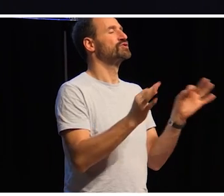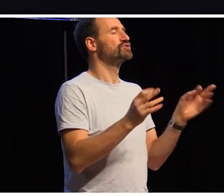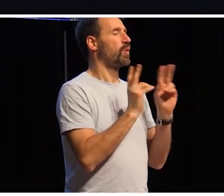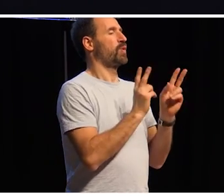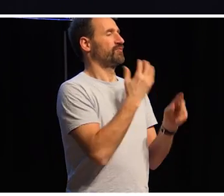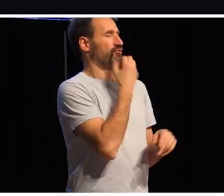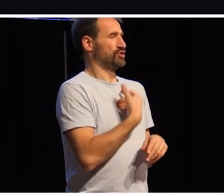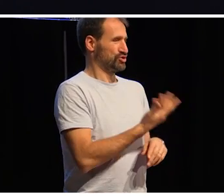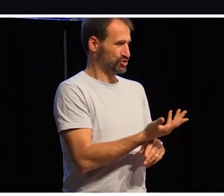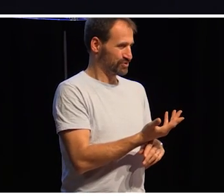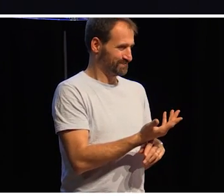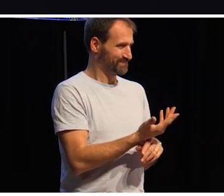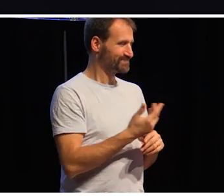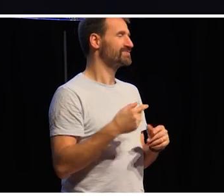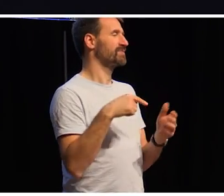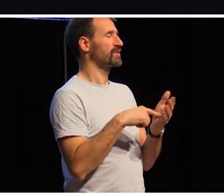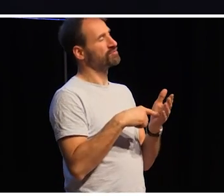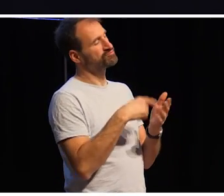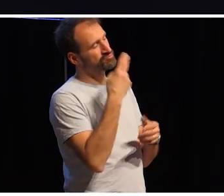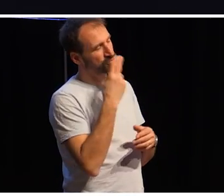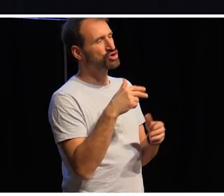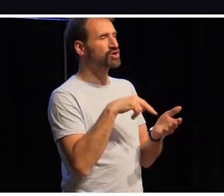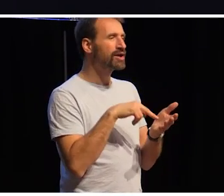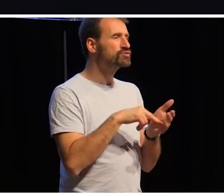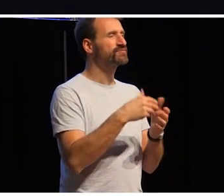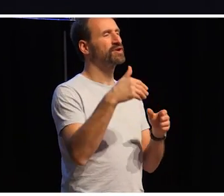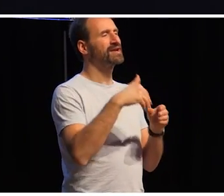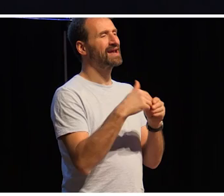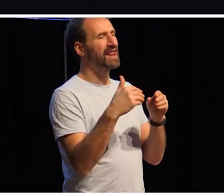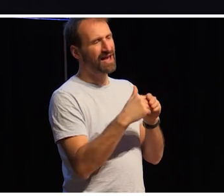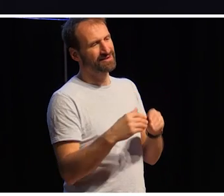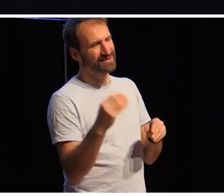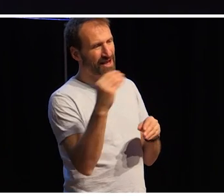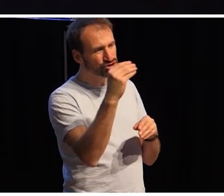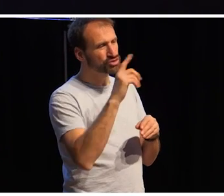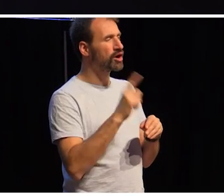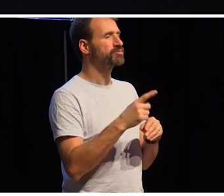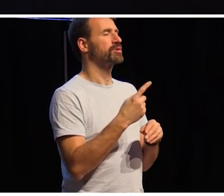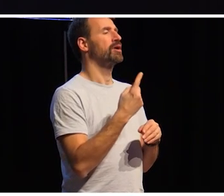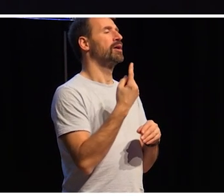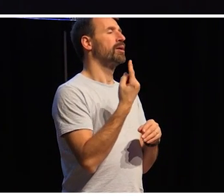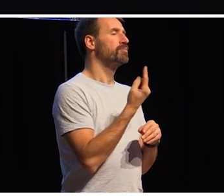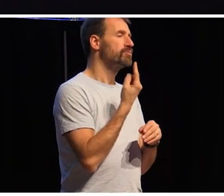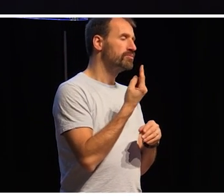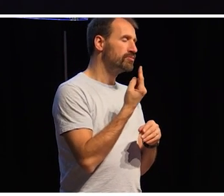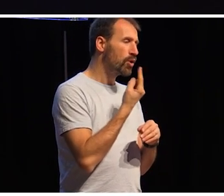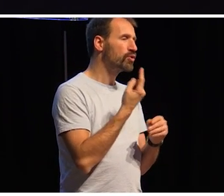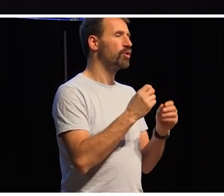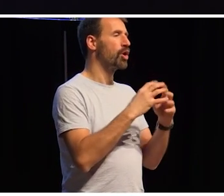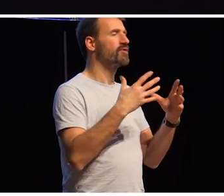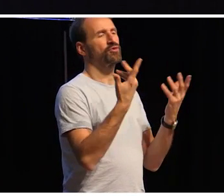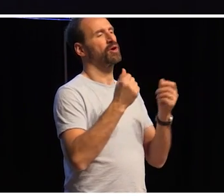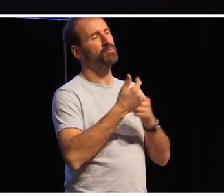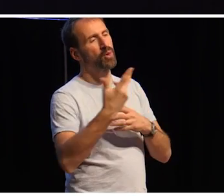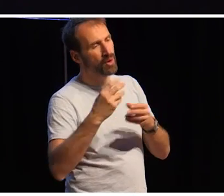look into the states of your inline caches, if they're nice, mono, and polymorphic, then you can use ICE, which is distributed with